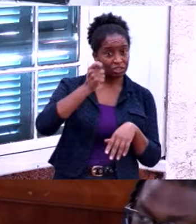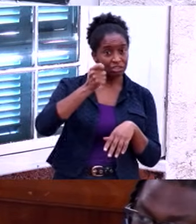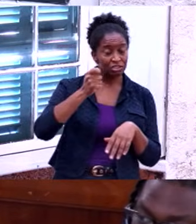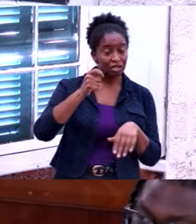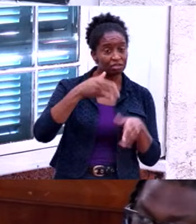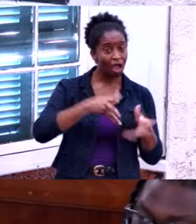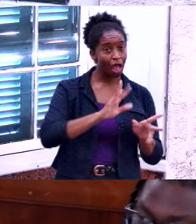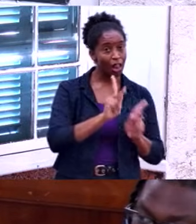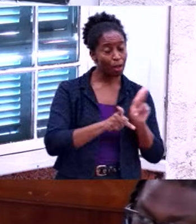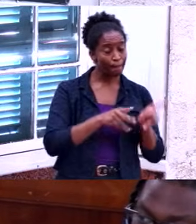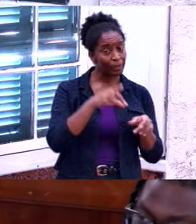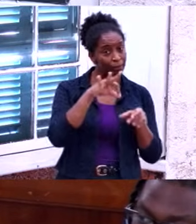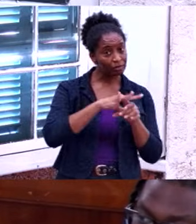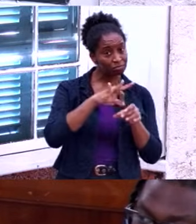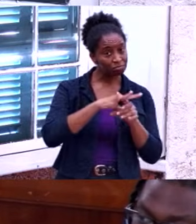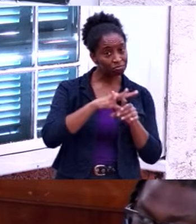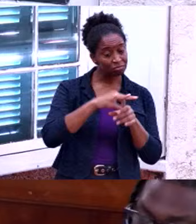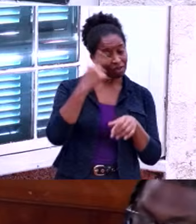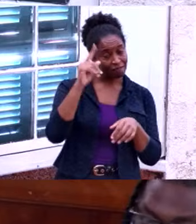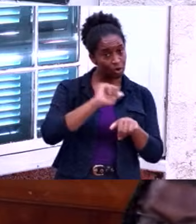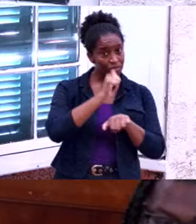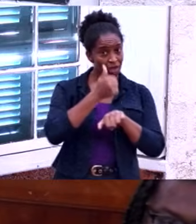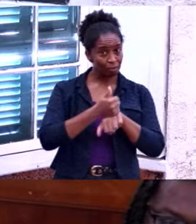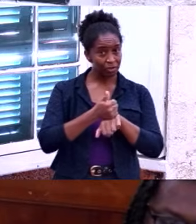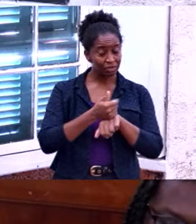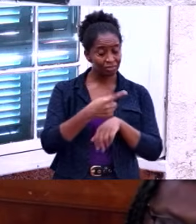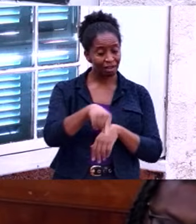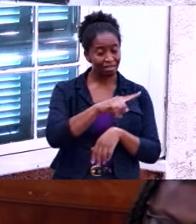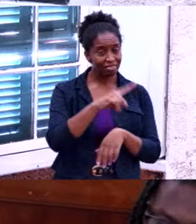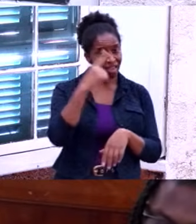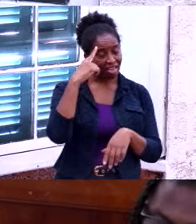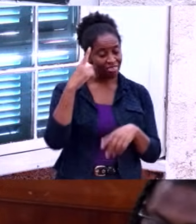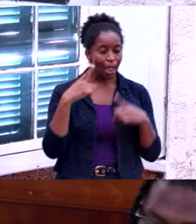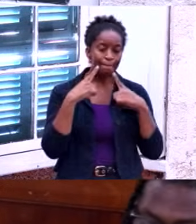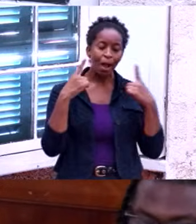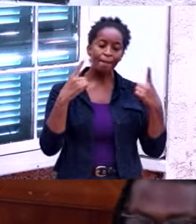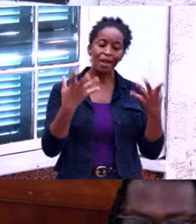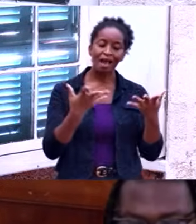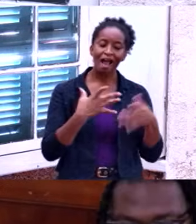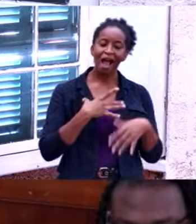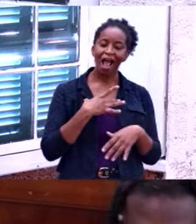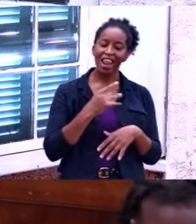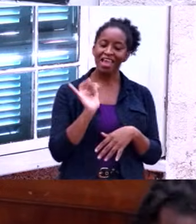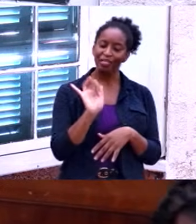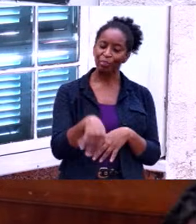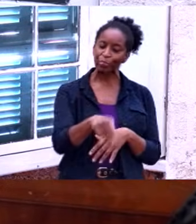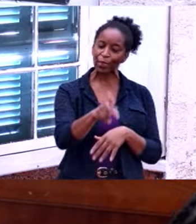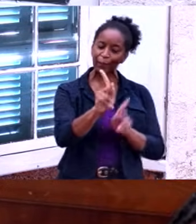Right? Right.